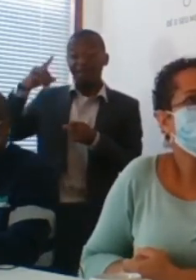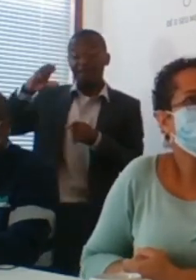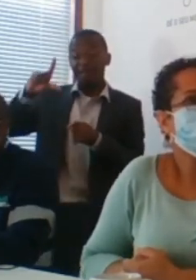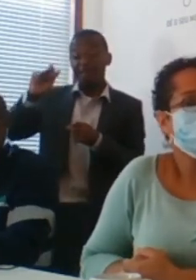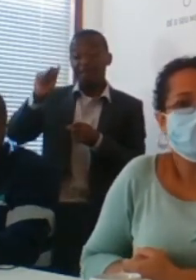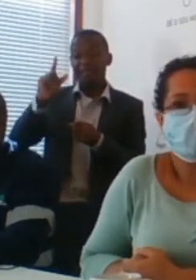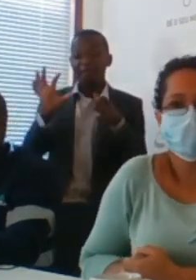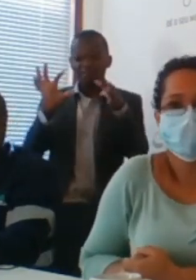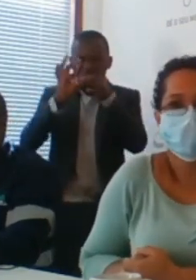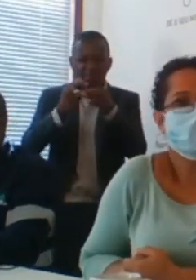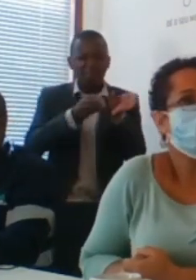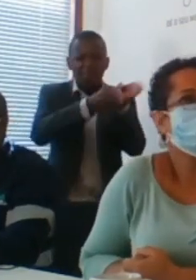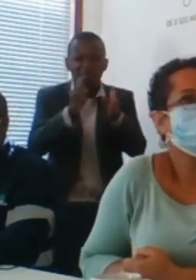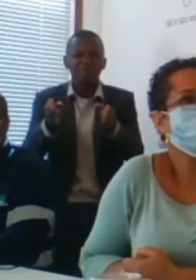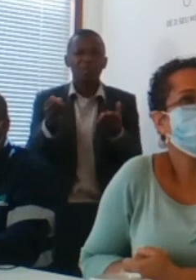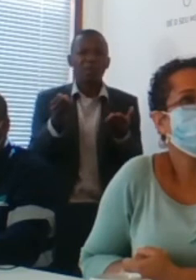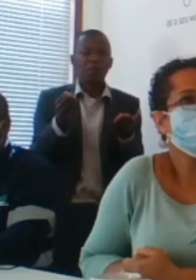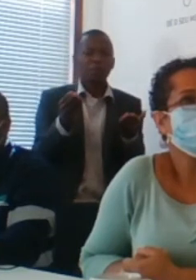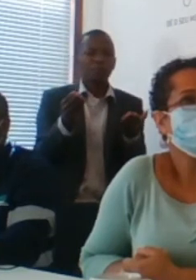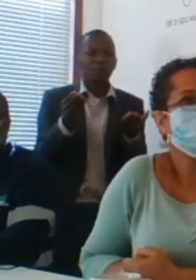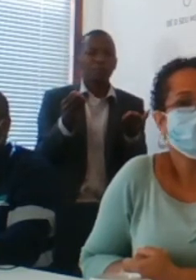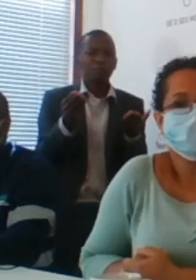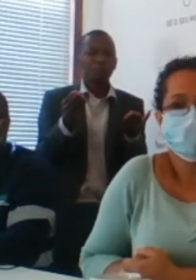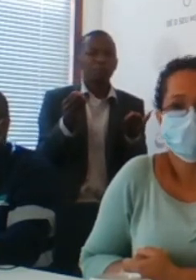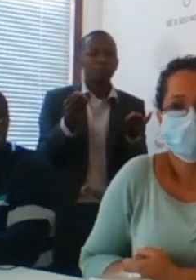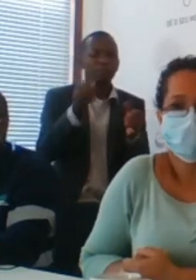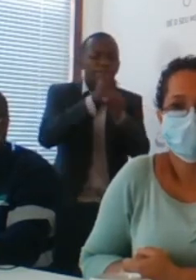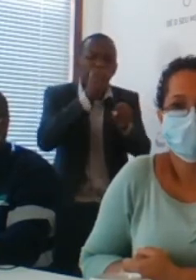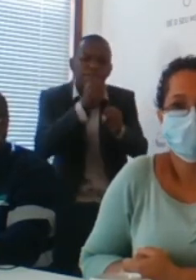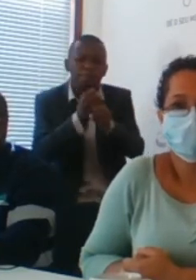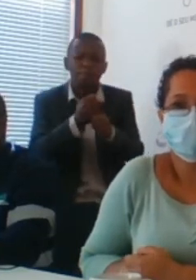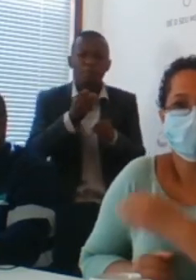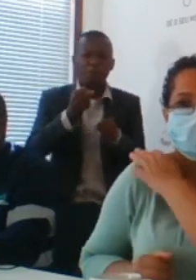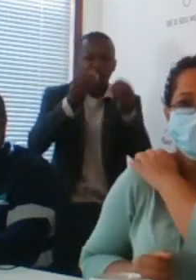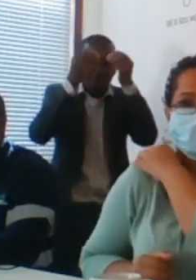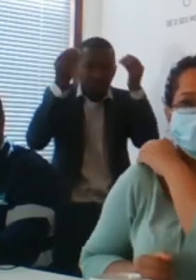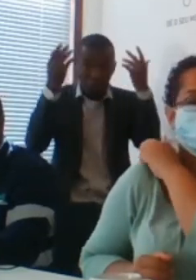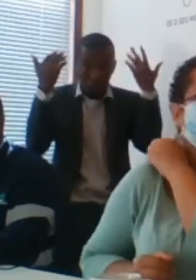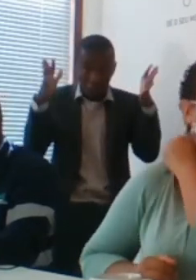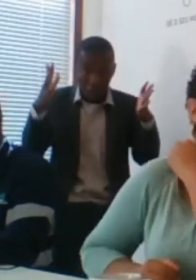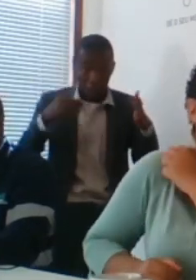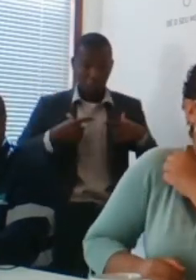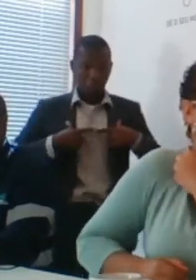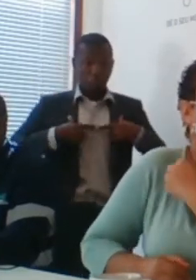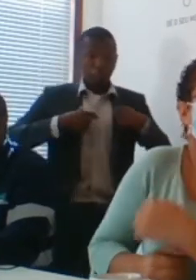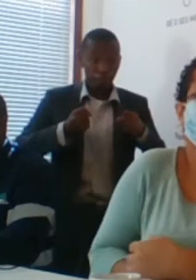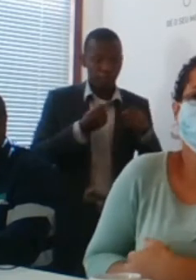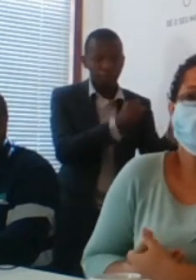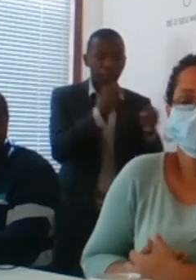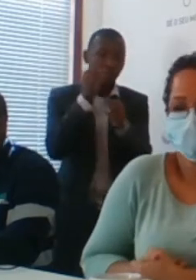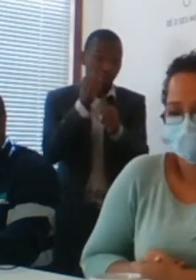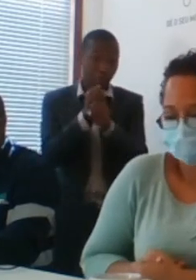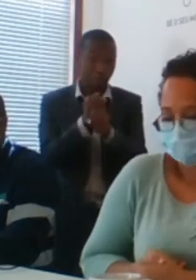between the extinct National Institute of Employment and Vocational Training on its training component and